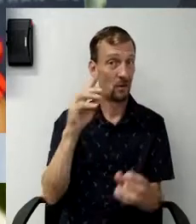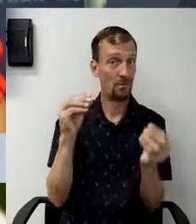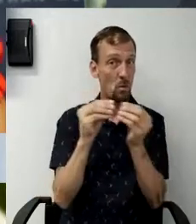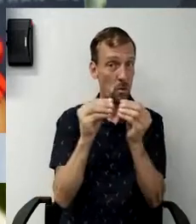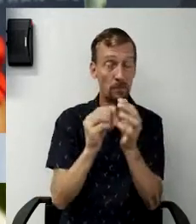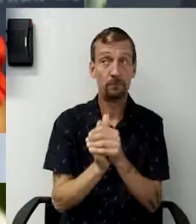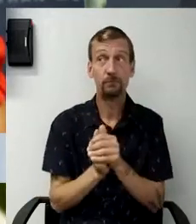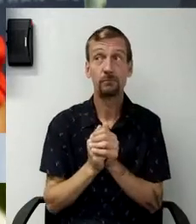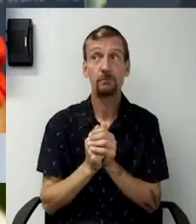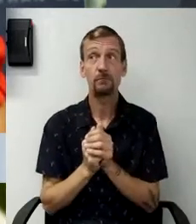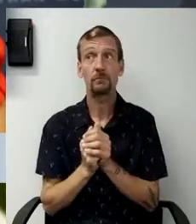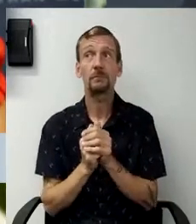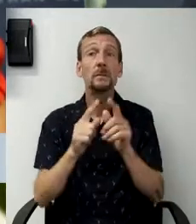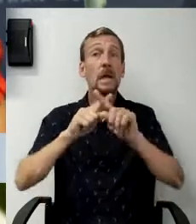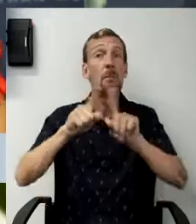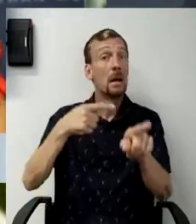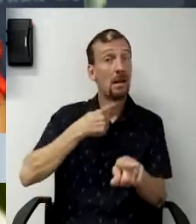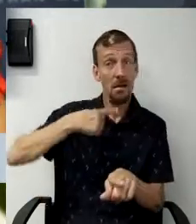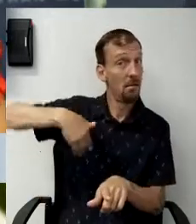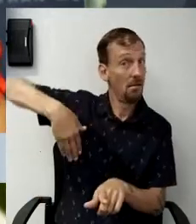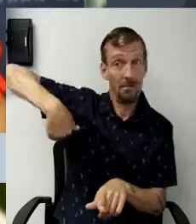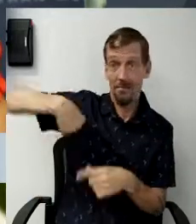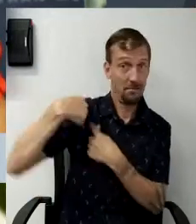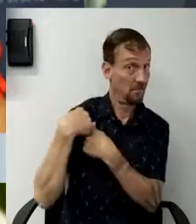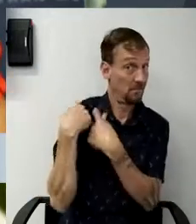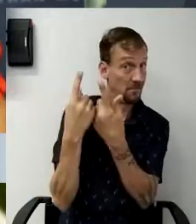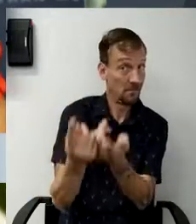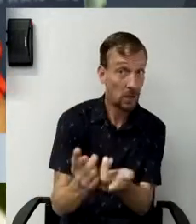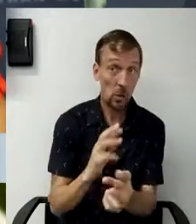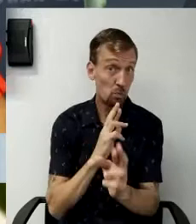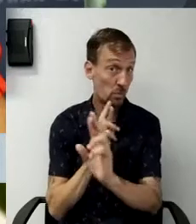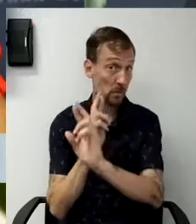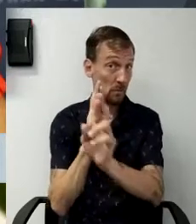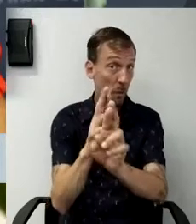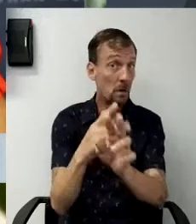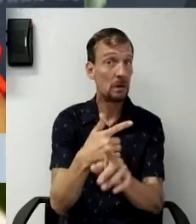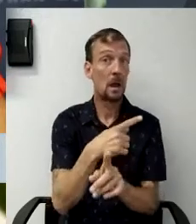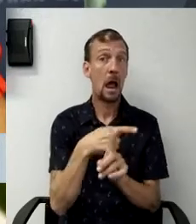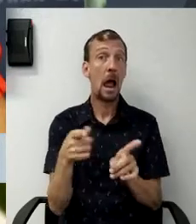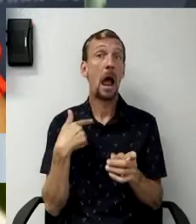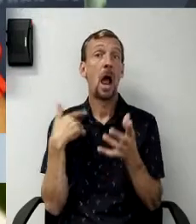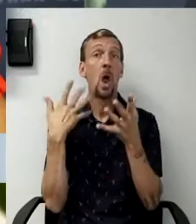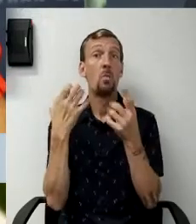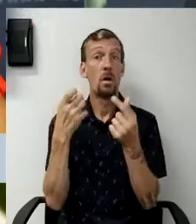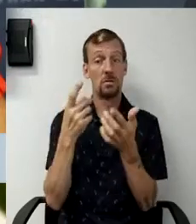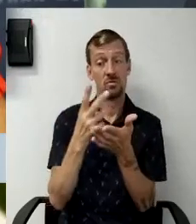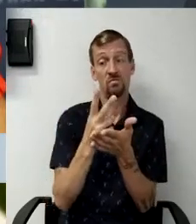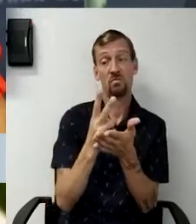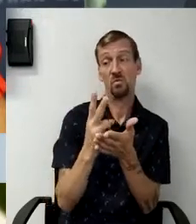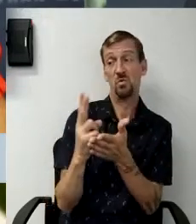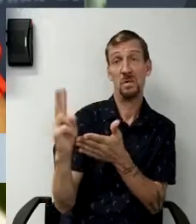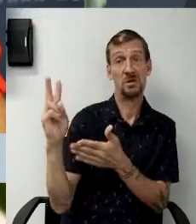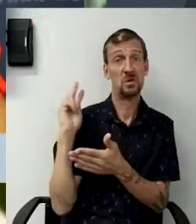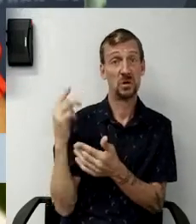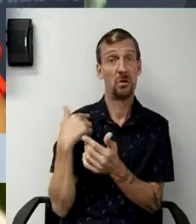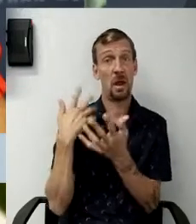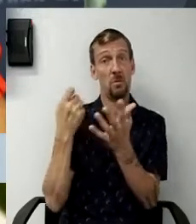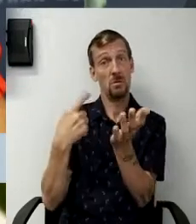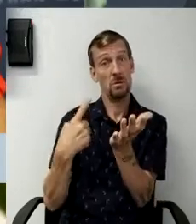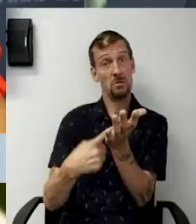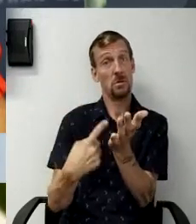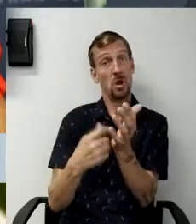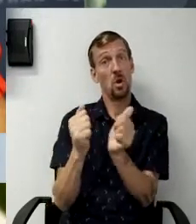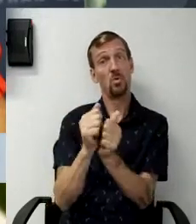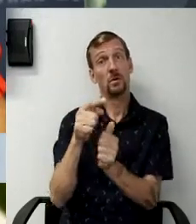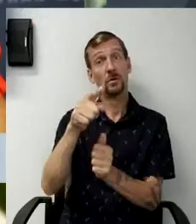haven't reported on in the past, and as I'd mentioned a couple of weeks ago, we're a lot of